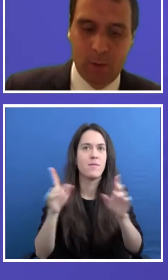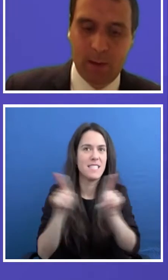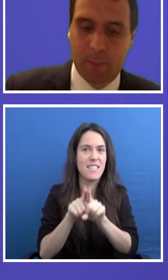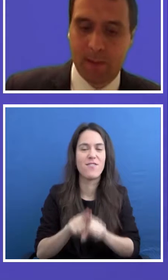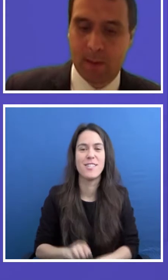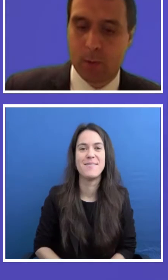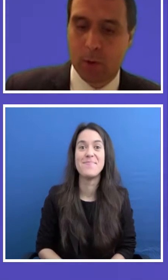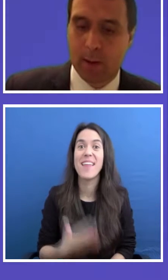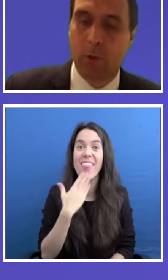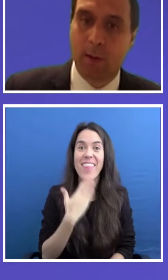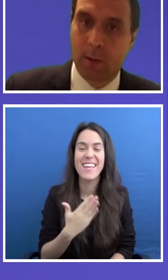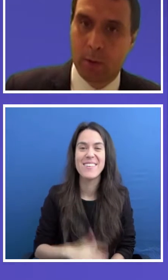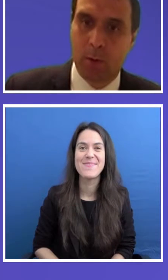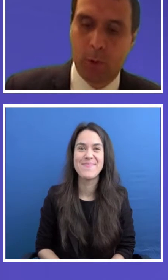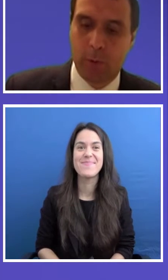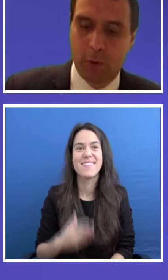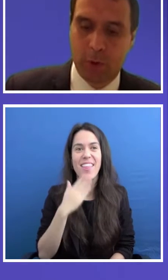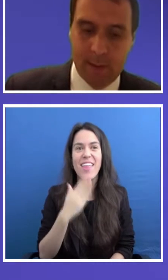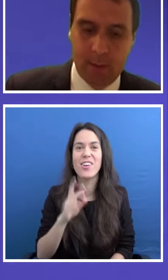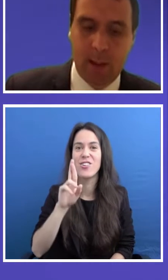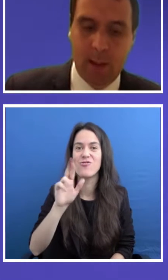Thank you, Rania. My second...